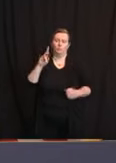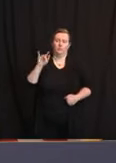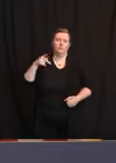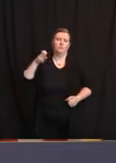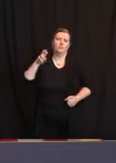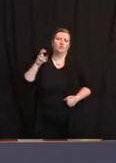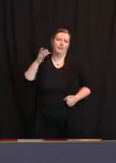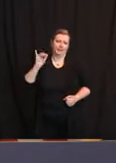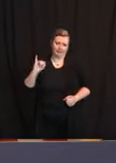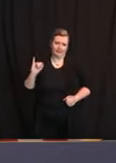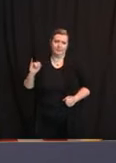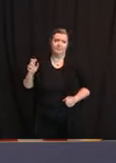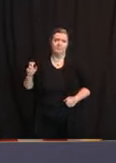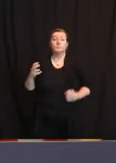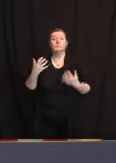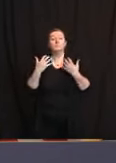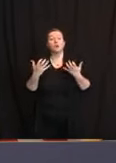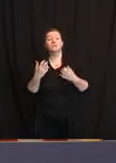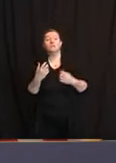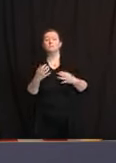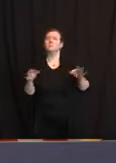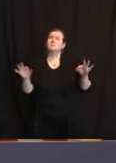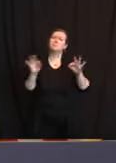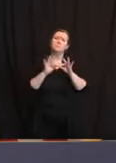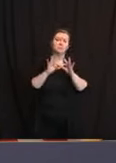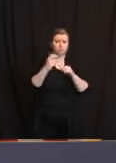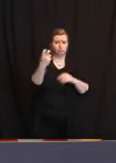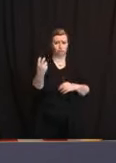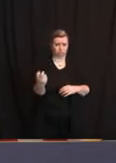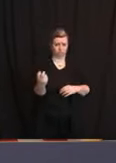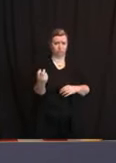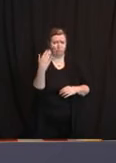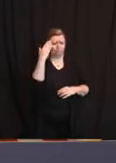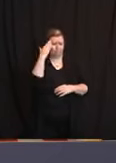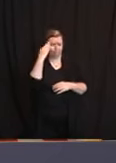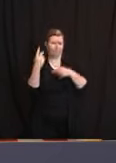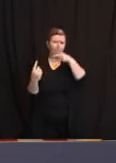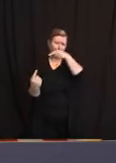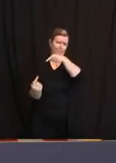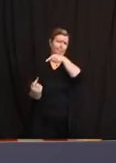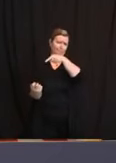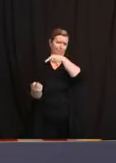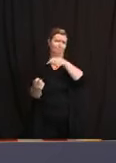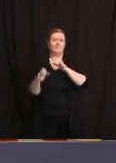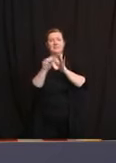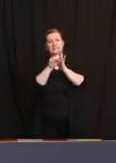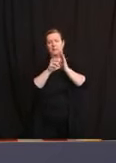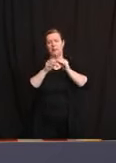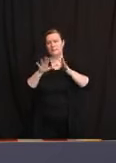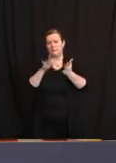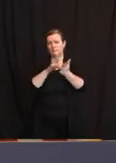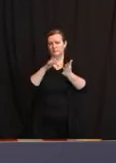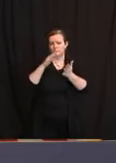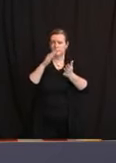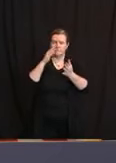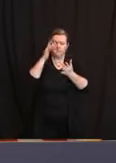the audience today, but importantly with us, another person who needs no introduction, our state's epidemiologist, Dr. Christina